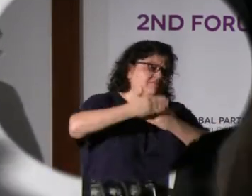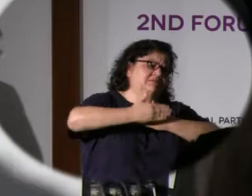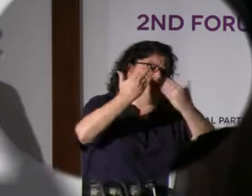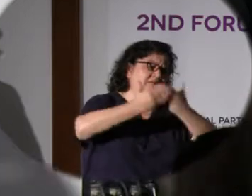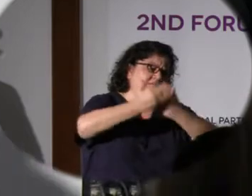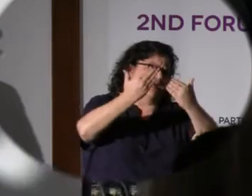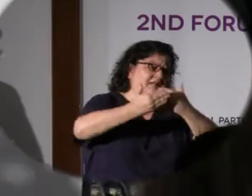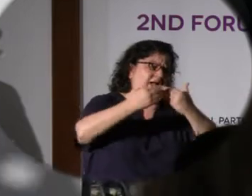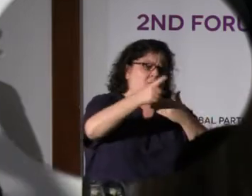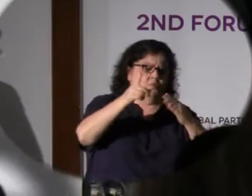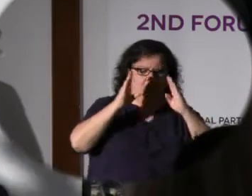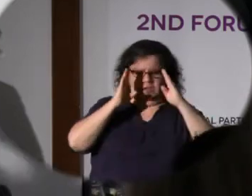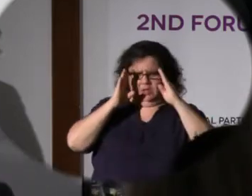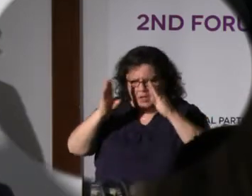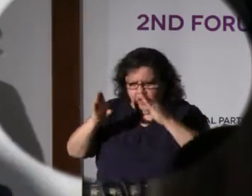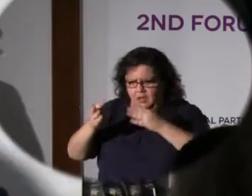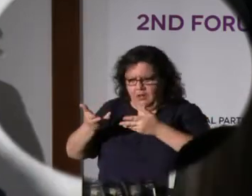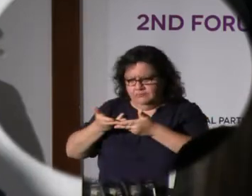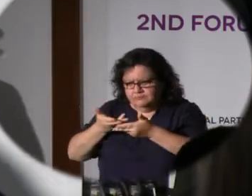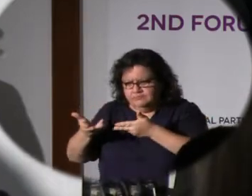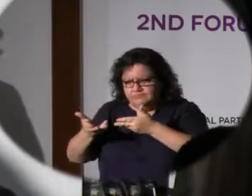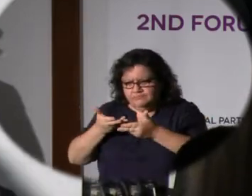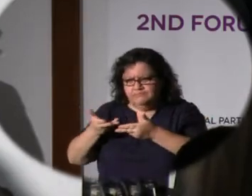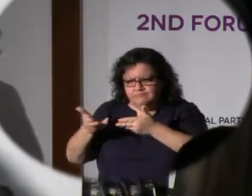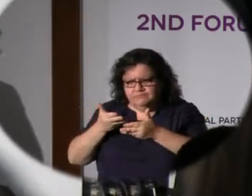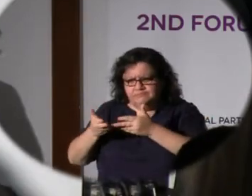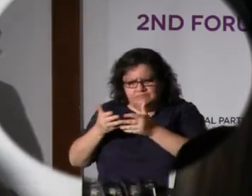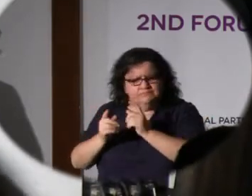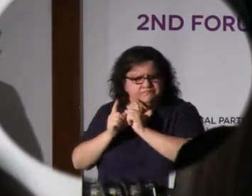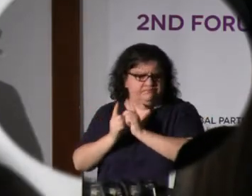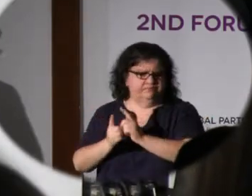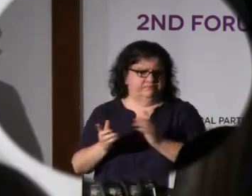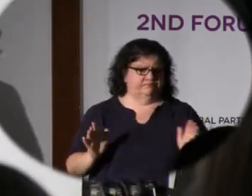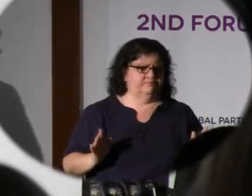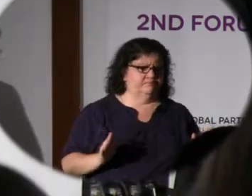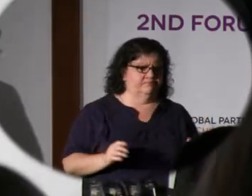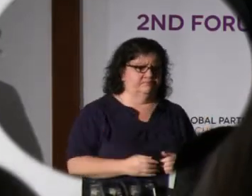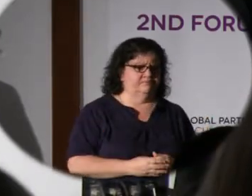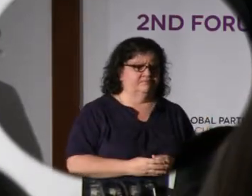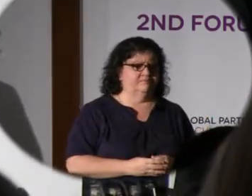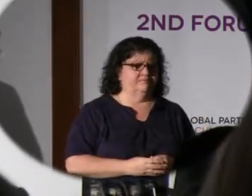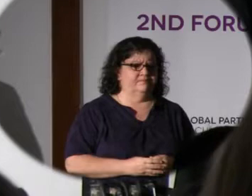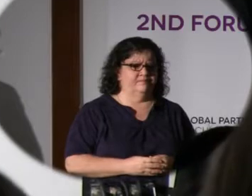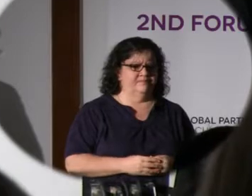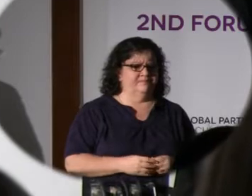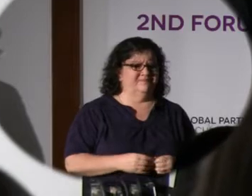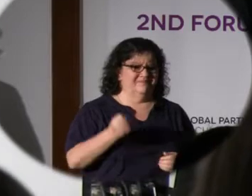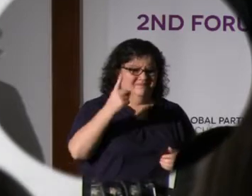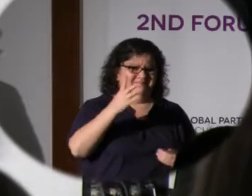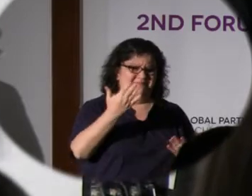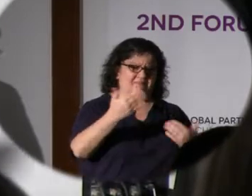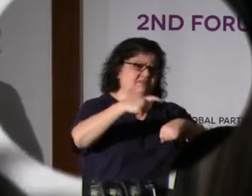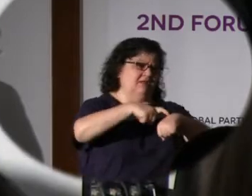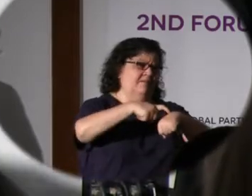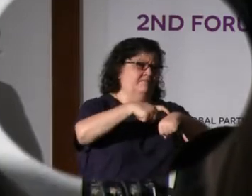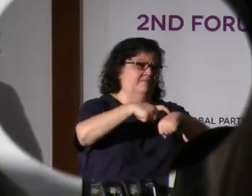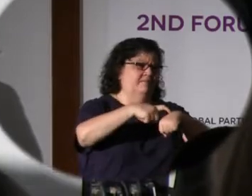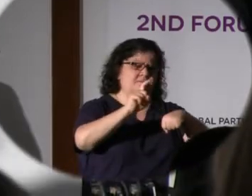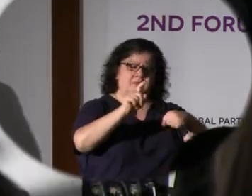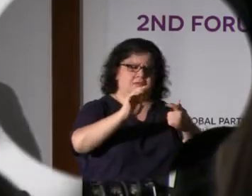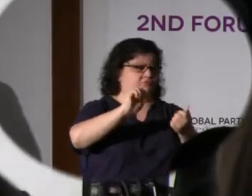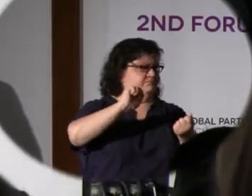to know that it is time for change. The time to